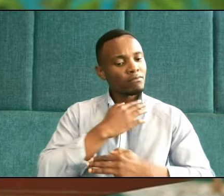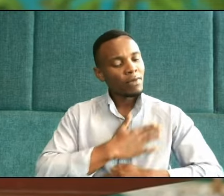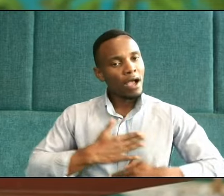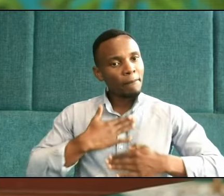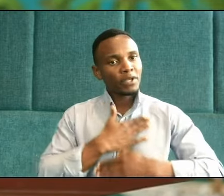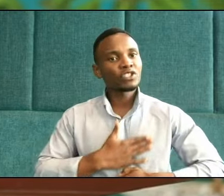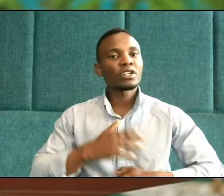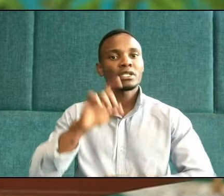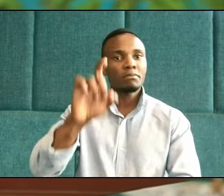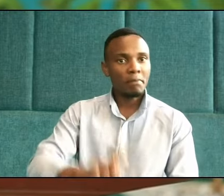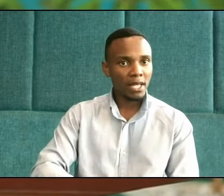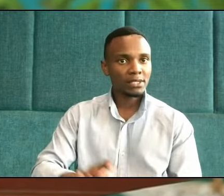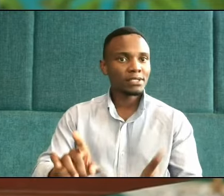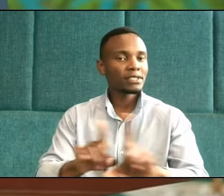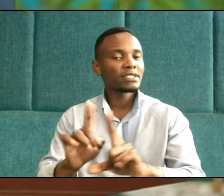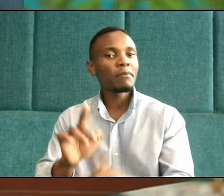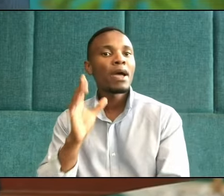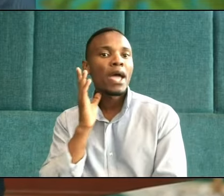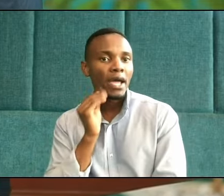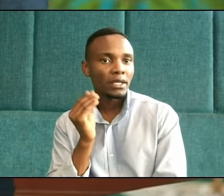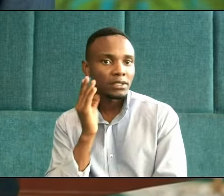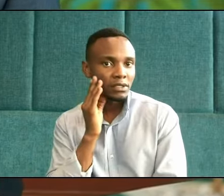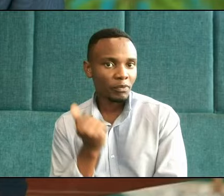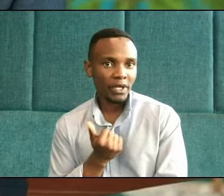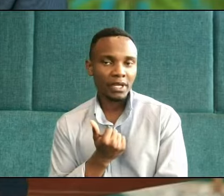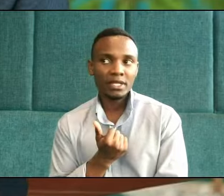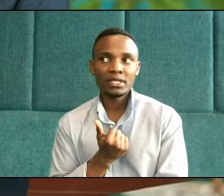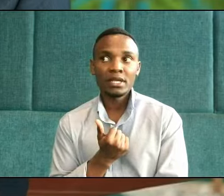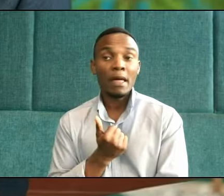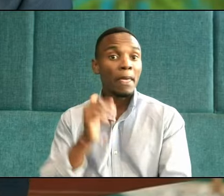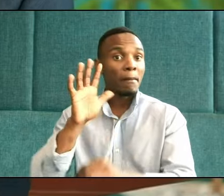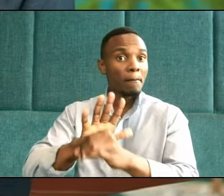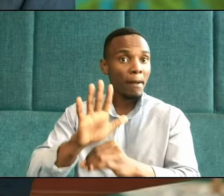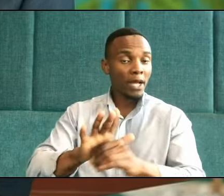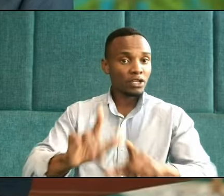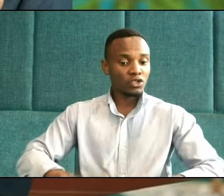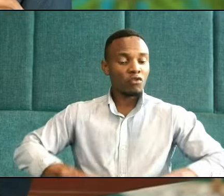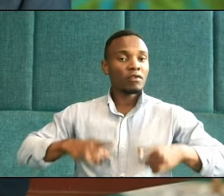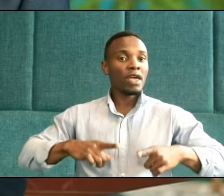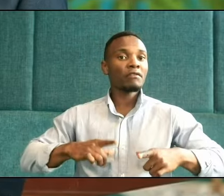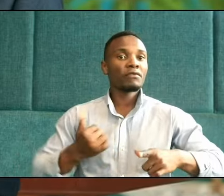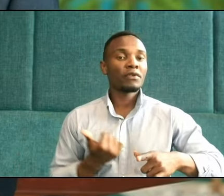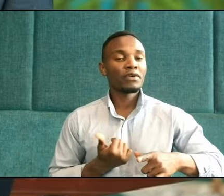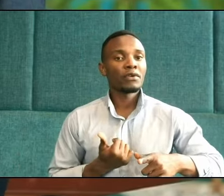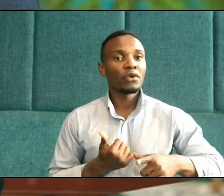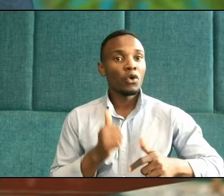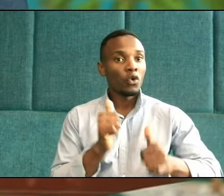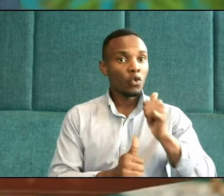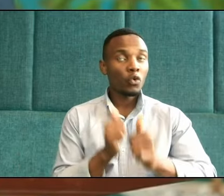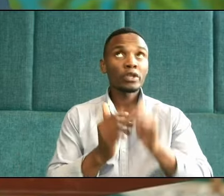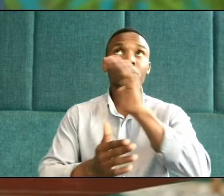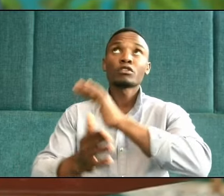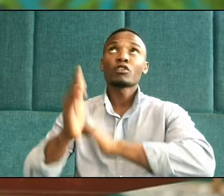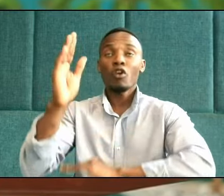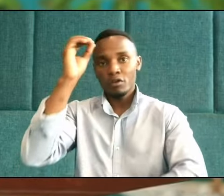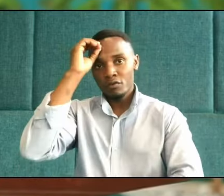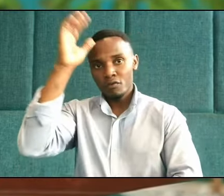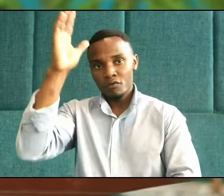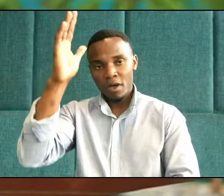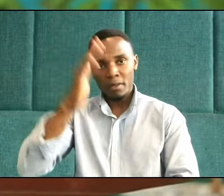and experience the abundant life that is ours in the much more that God the